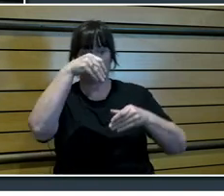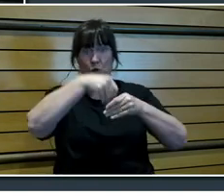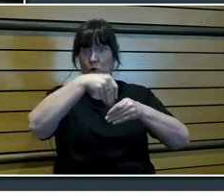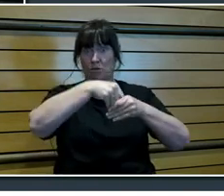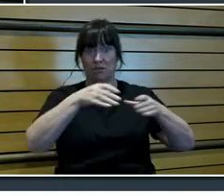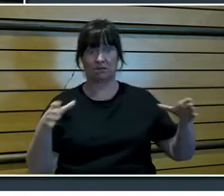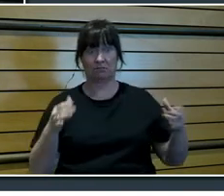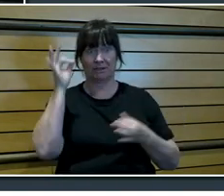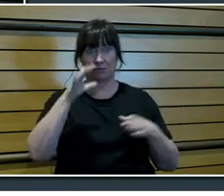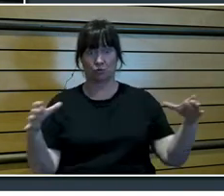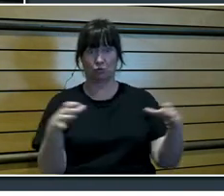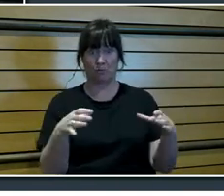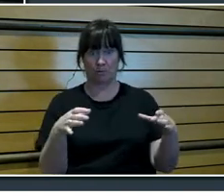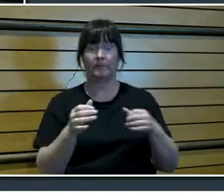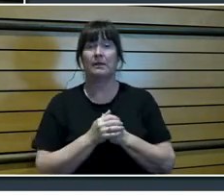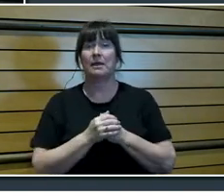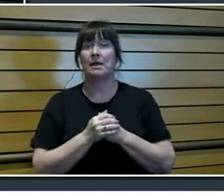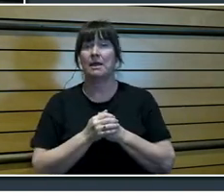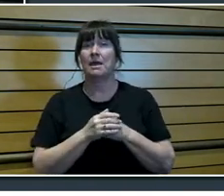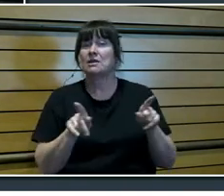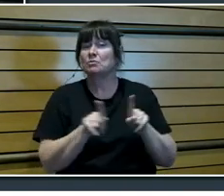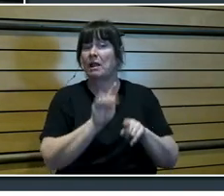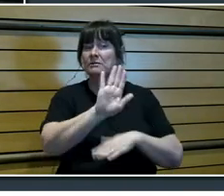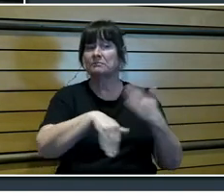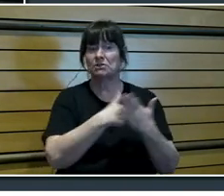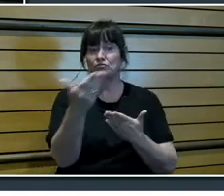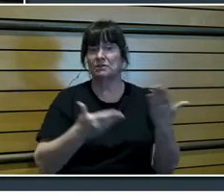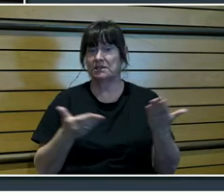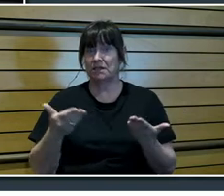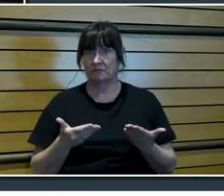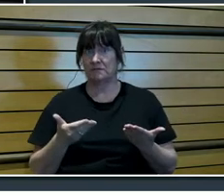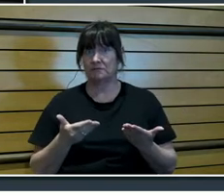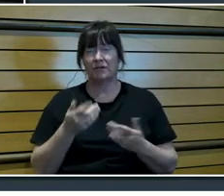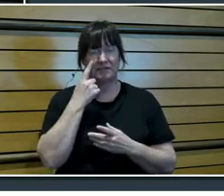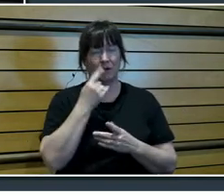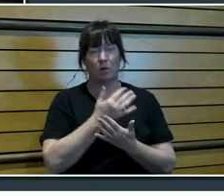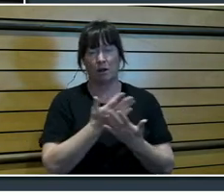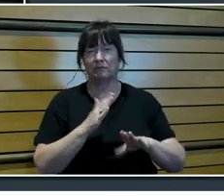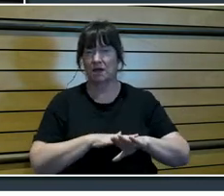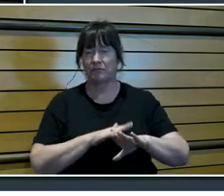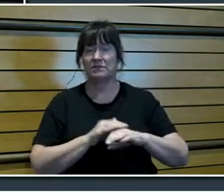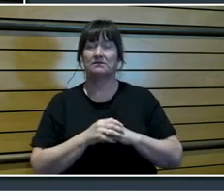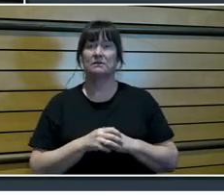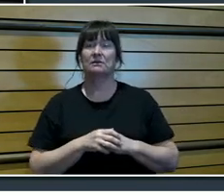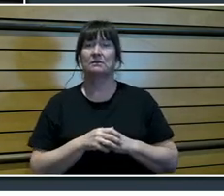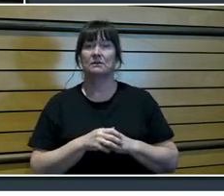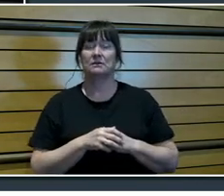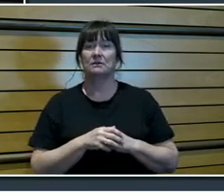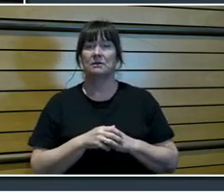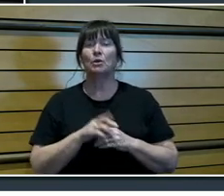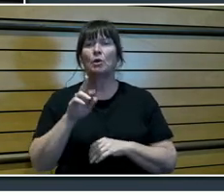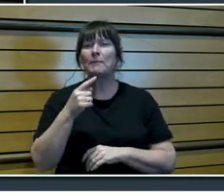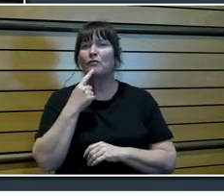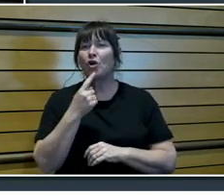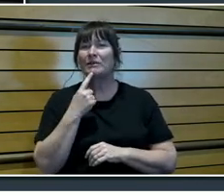council. Also in the submissions we've received, and I noted it a number of times, that there are a couple of comments